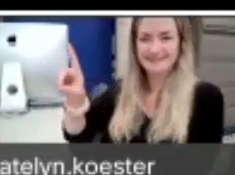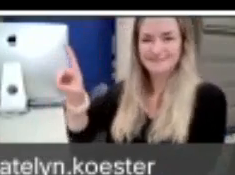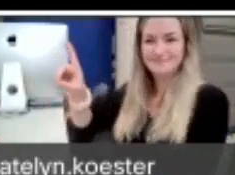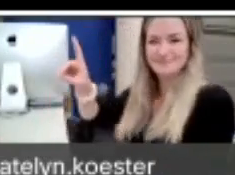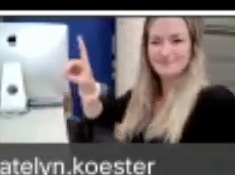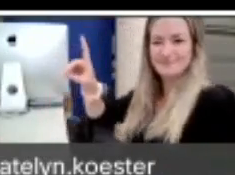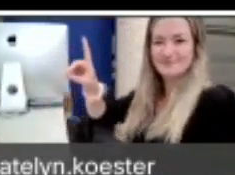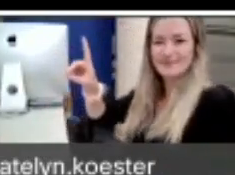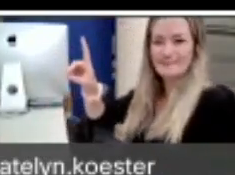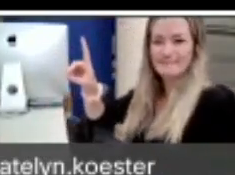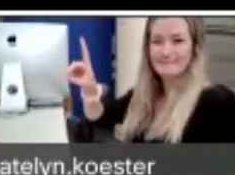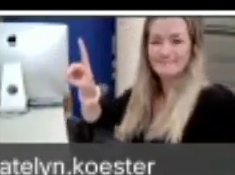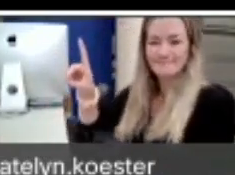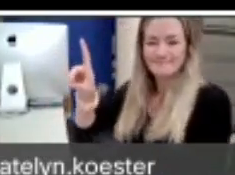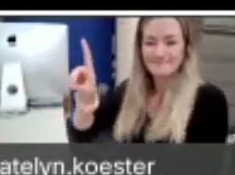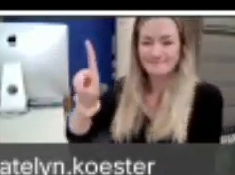D.